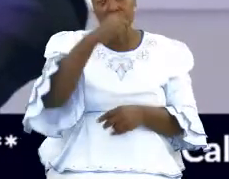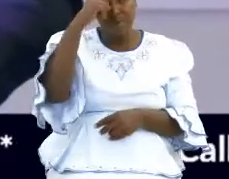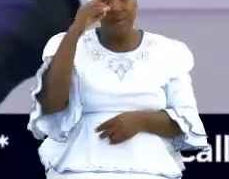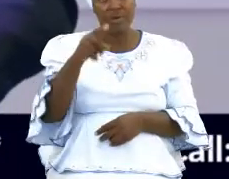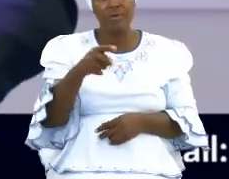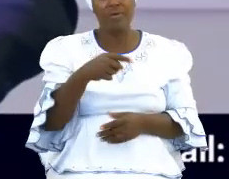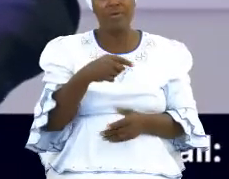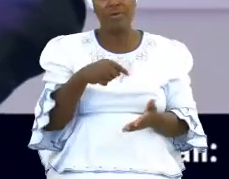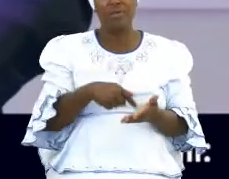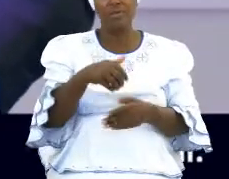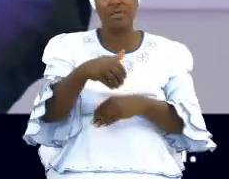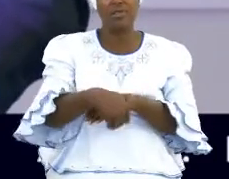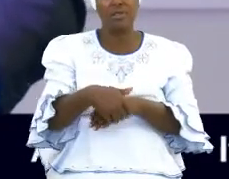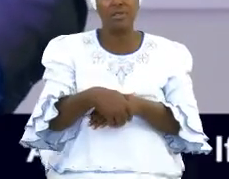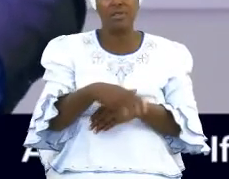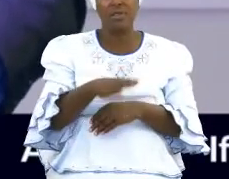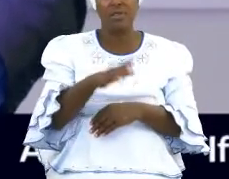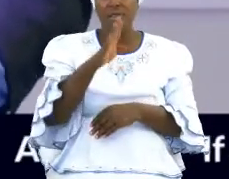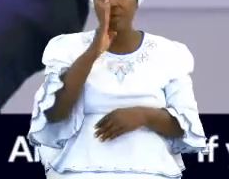Be happy.